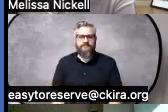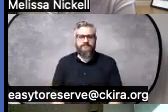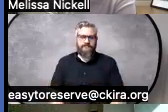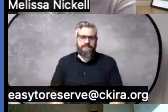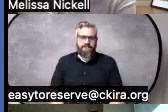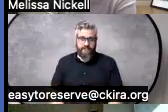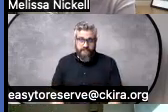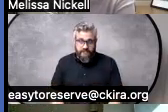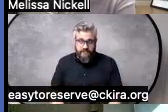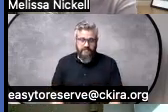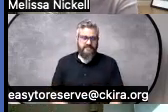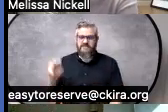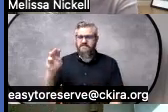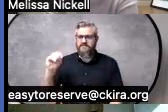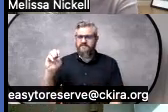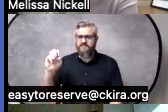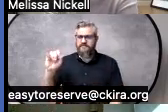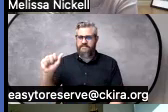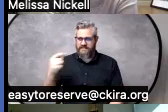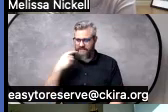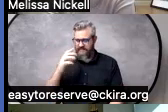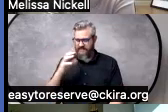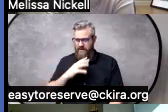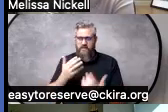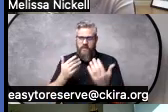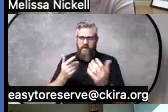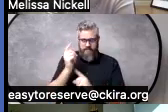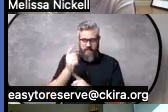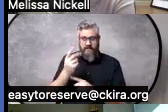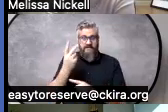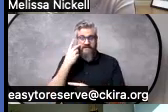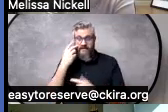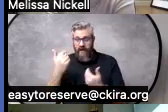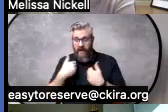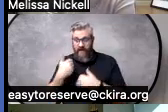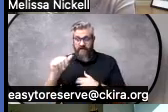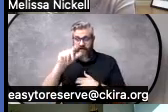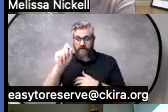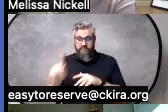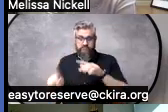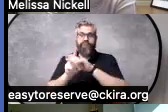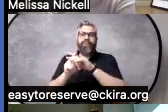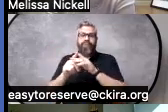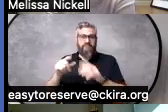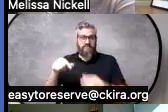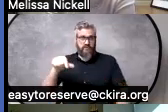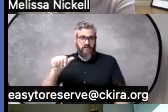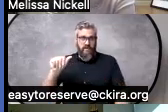So Brittany, we'll give it a minute and see if any questions populate in the Q&A box. If someone would like